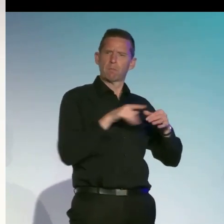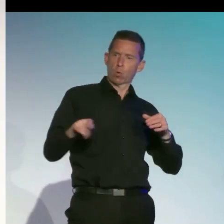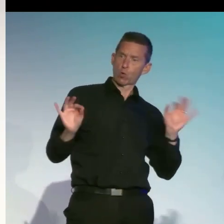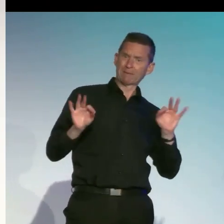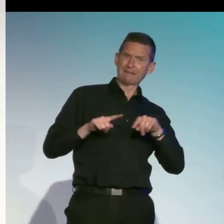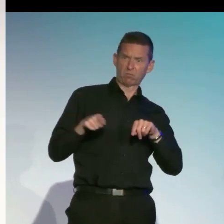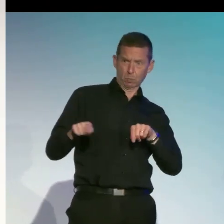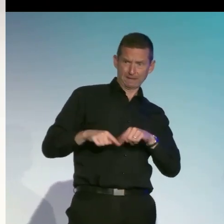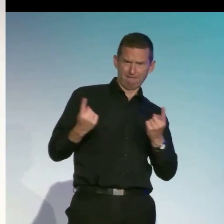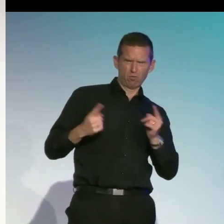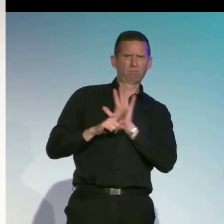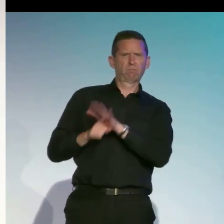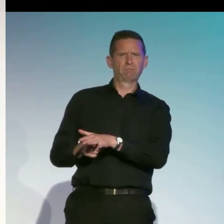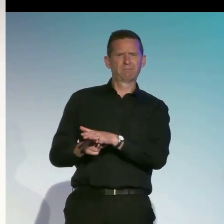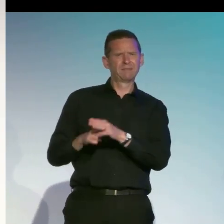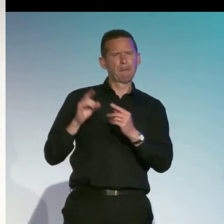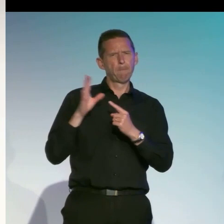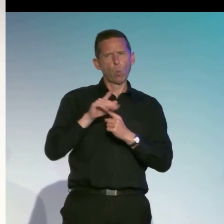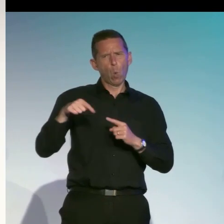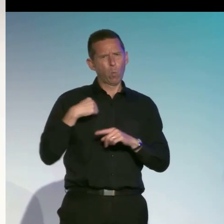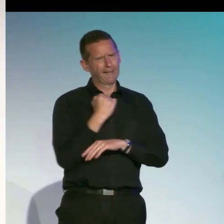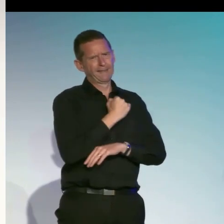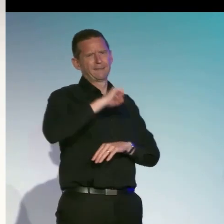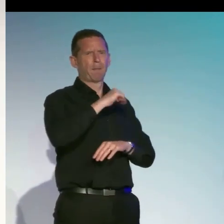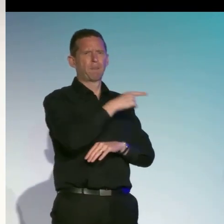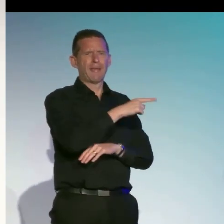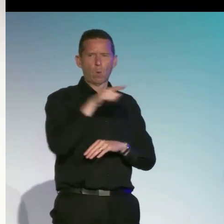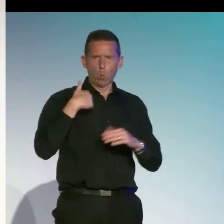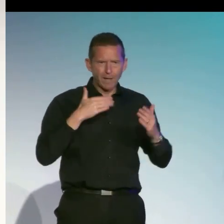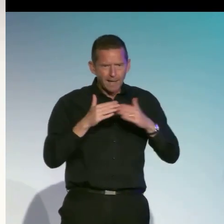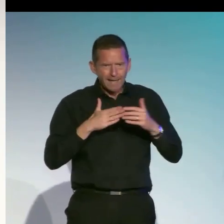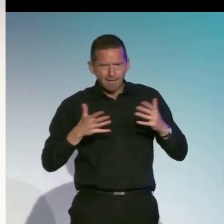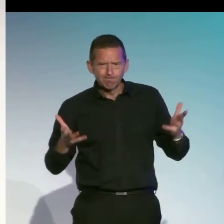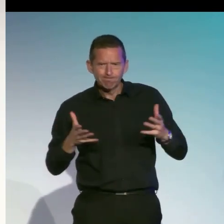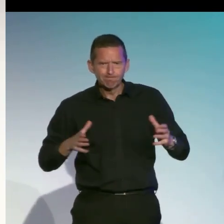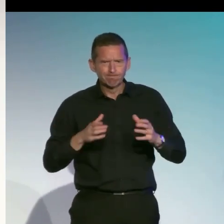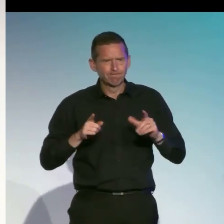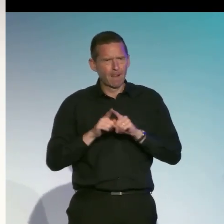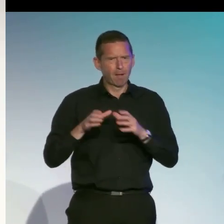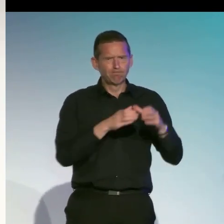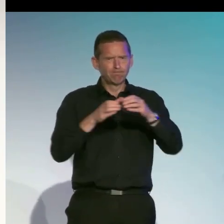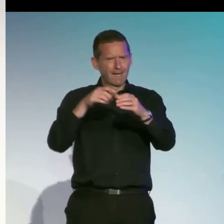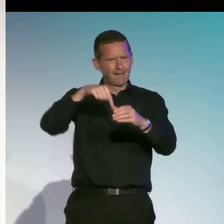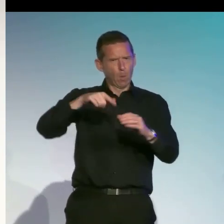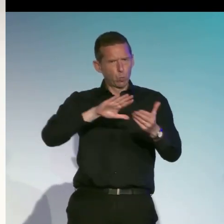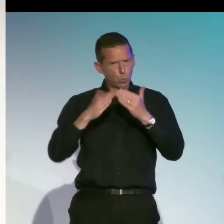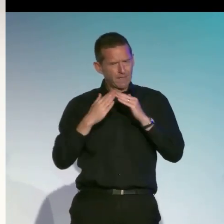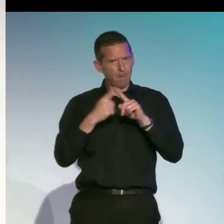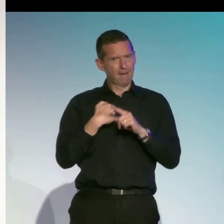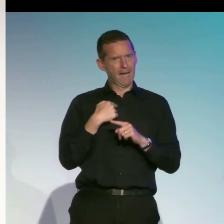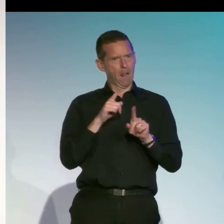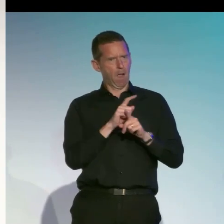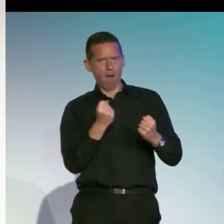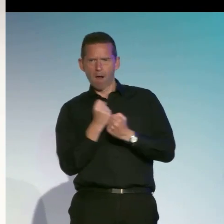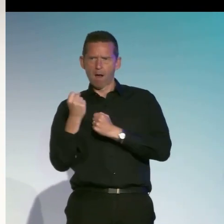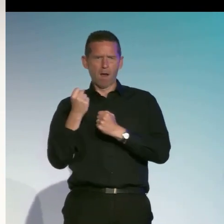us to resist that. And we're finding ways of organizing through our communities, and we find fabulousness in each other. I